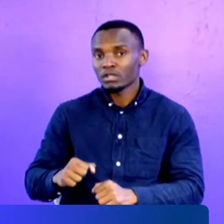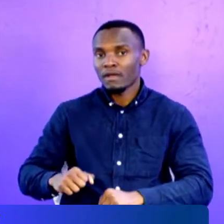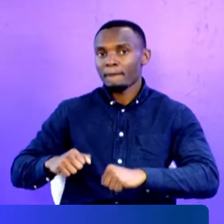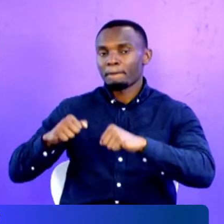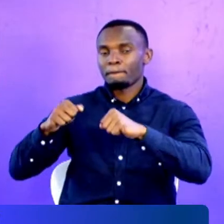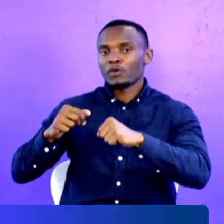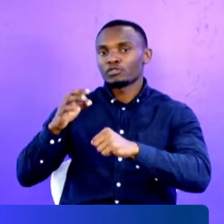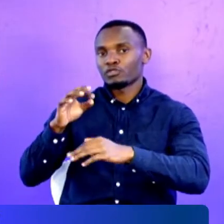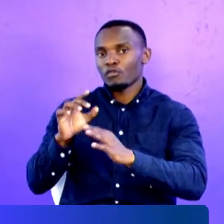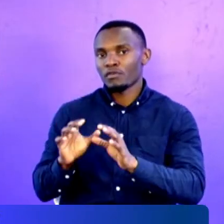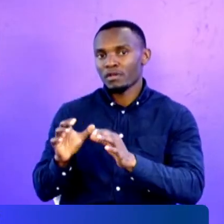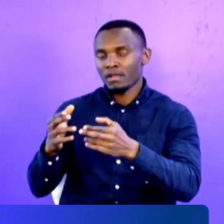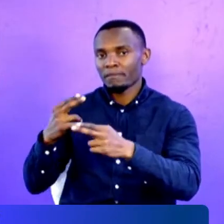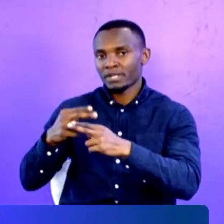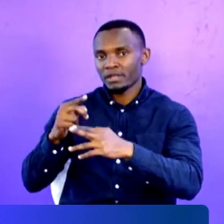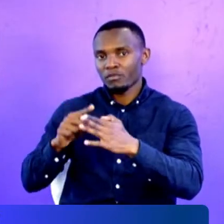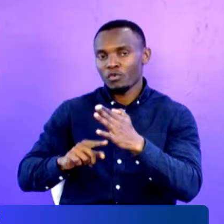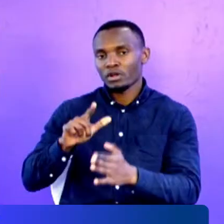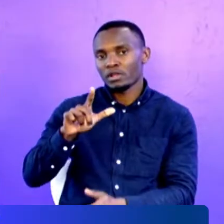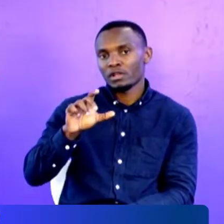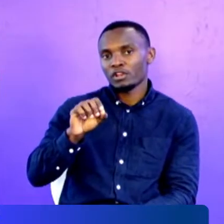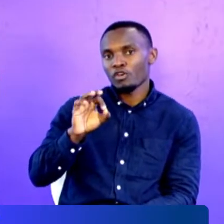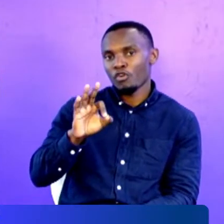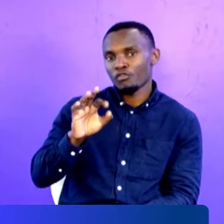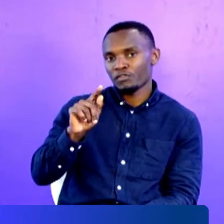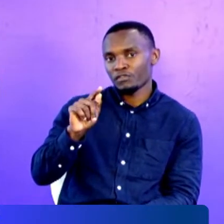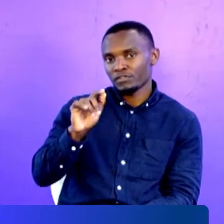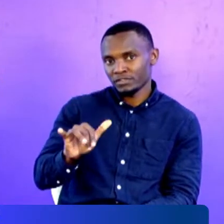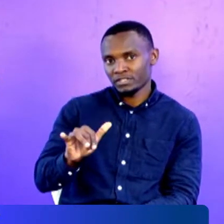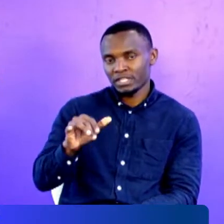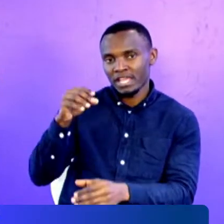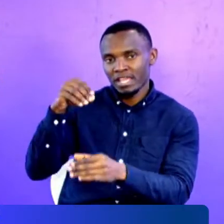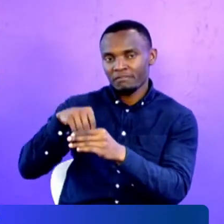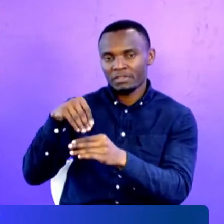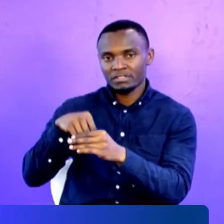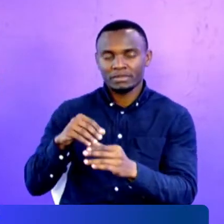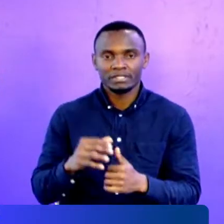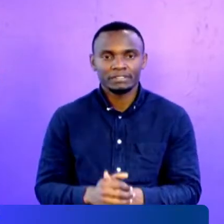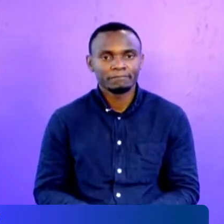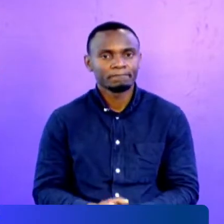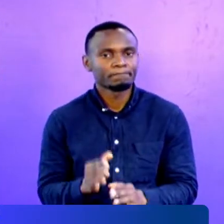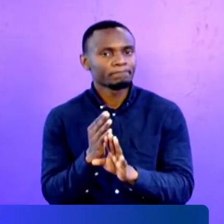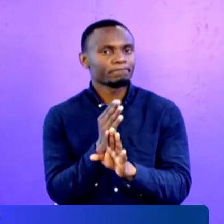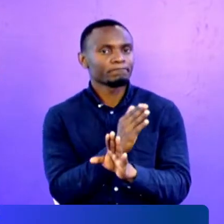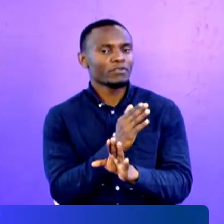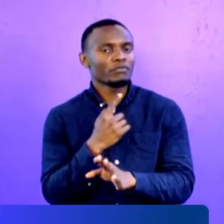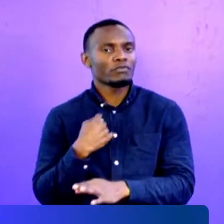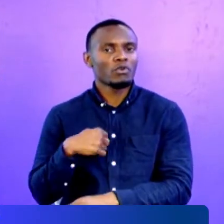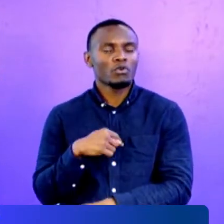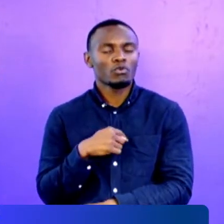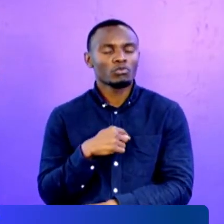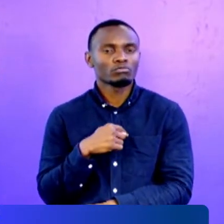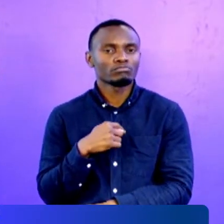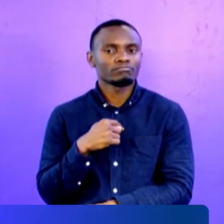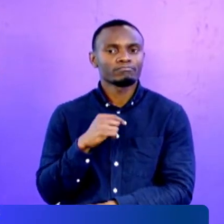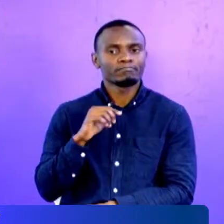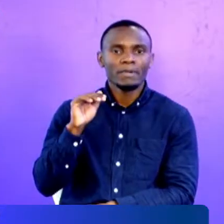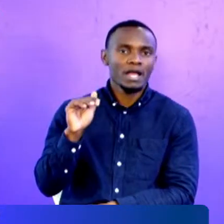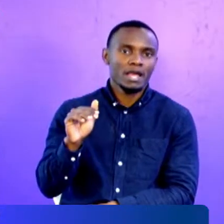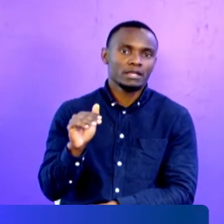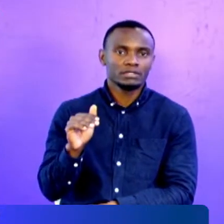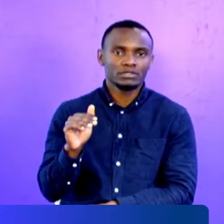CCO at Lofty Coben Investments. Before we sort of ask ourselves, I pass on to